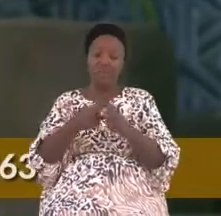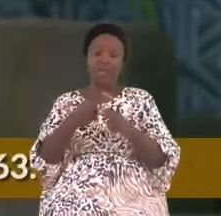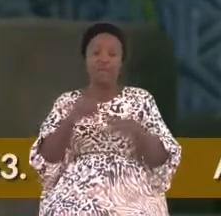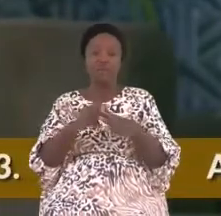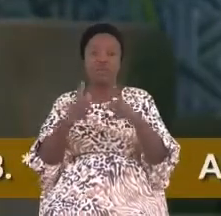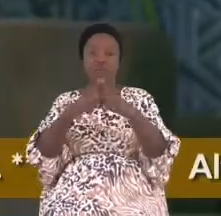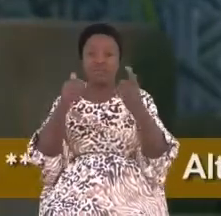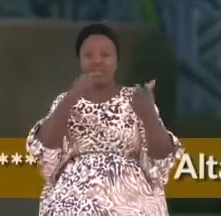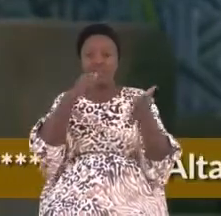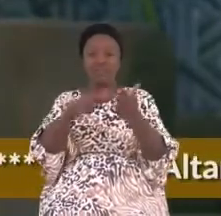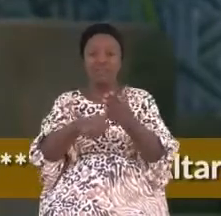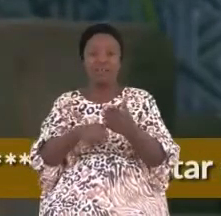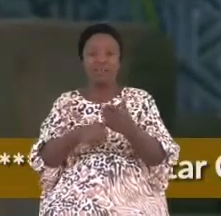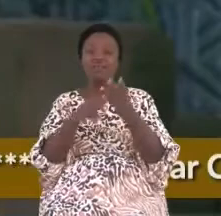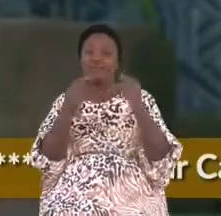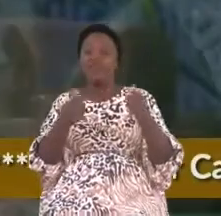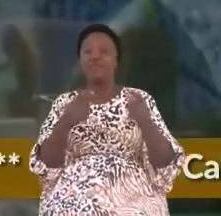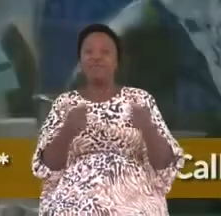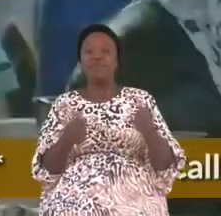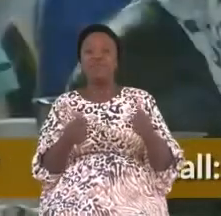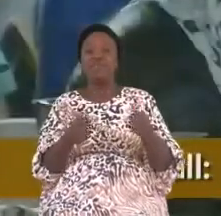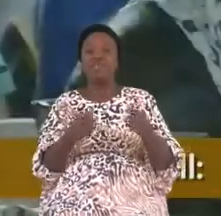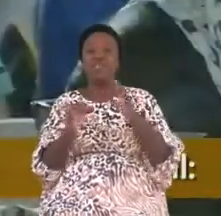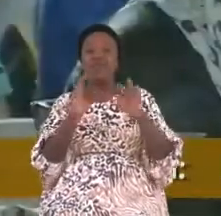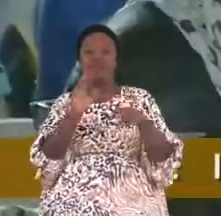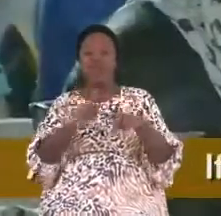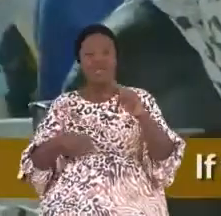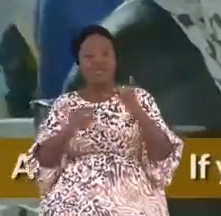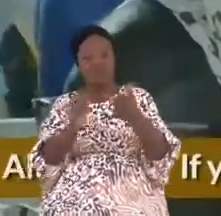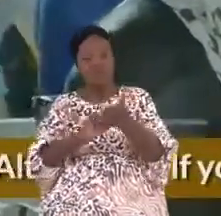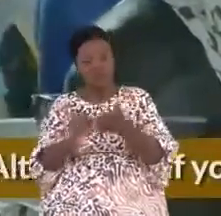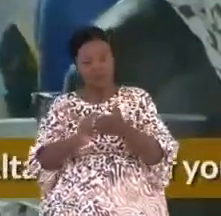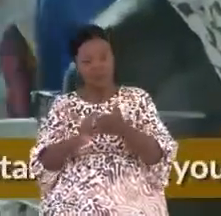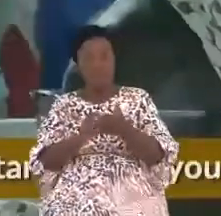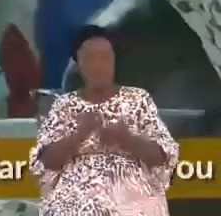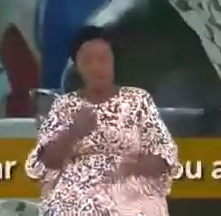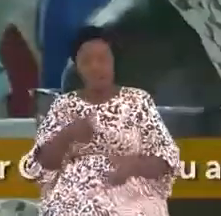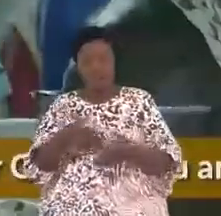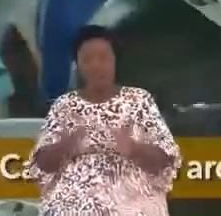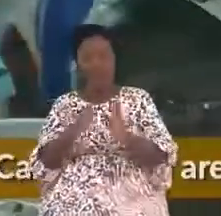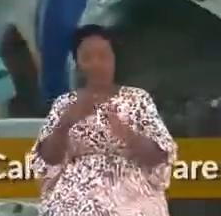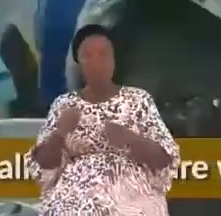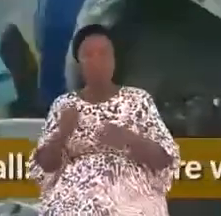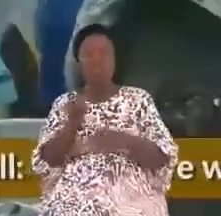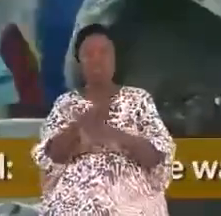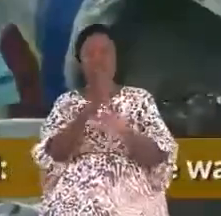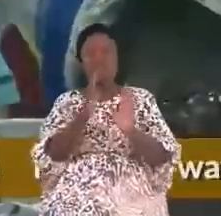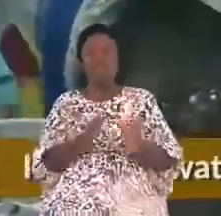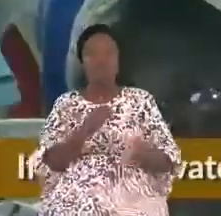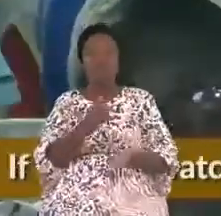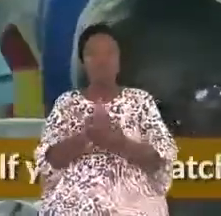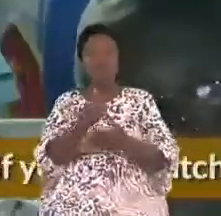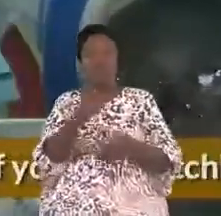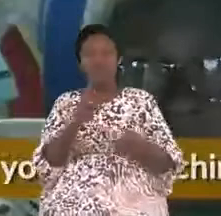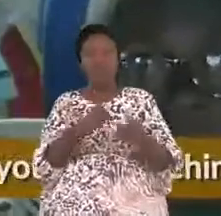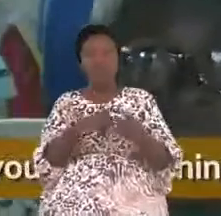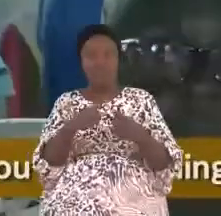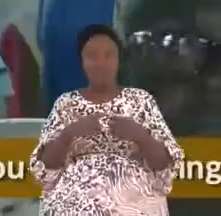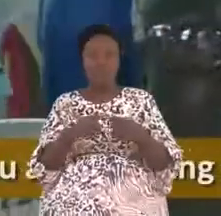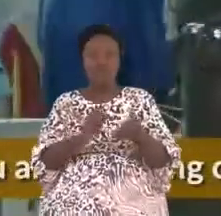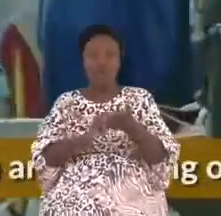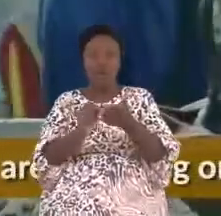that quickly if you can write if you cannot write let the counselors help you you will also feel the